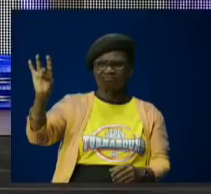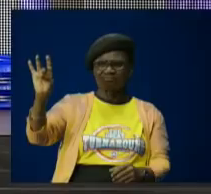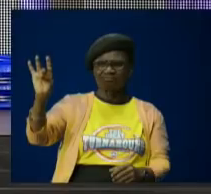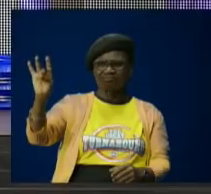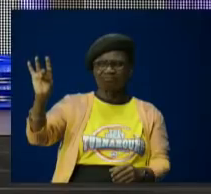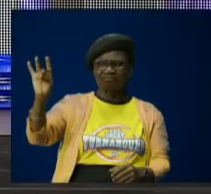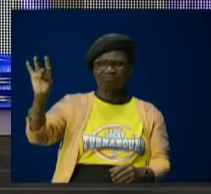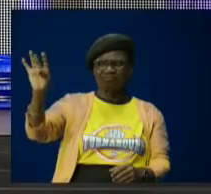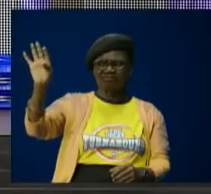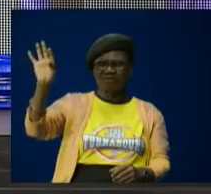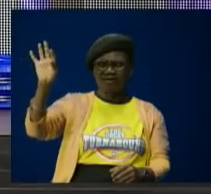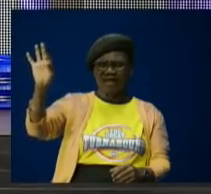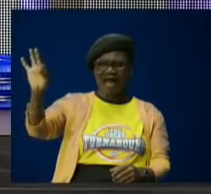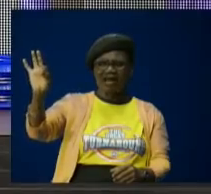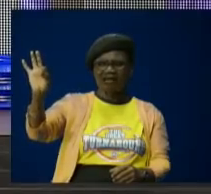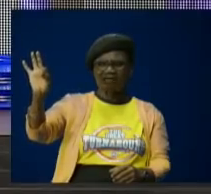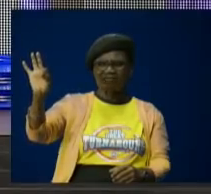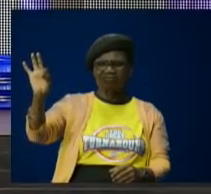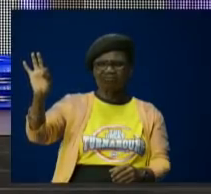And 9.